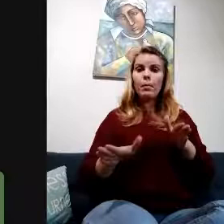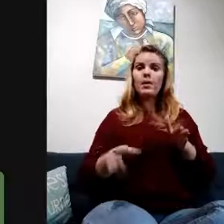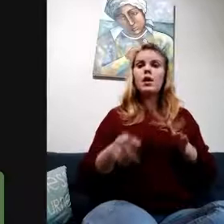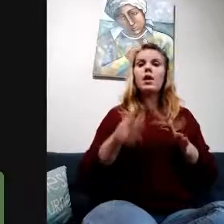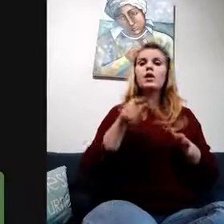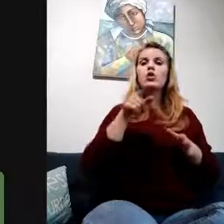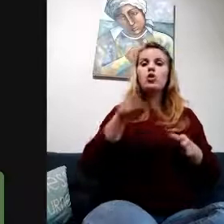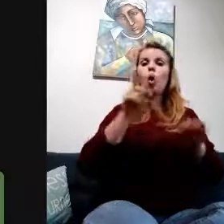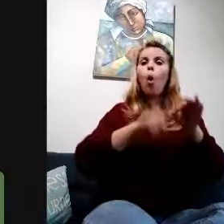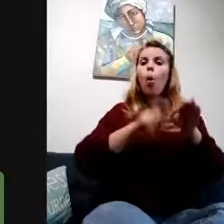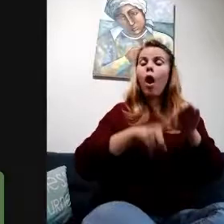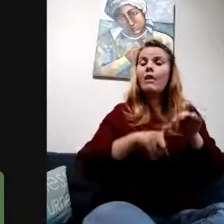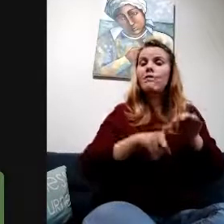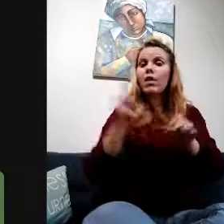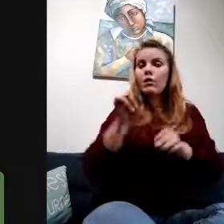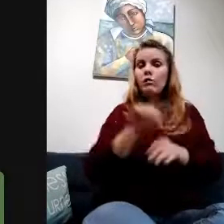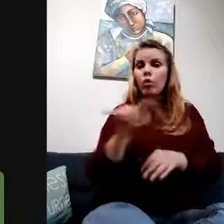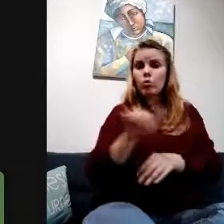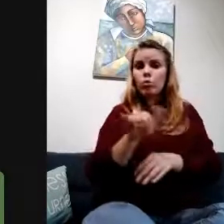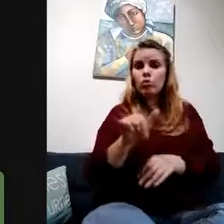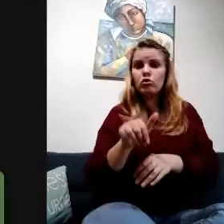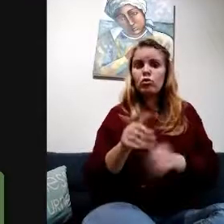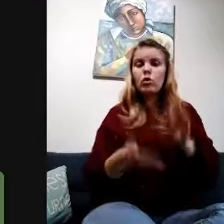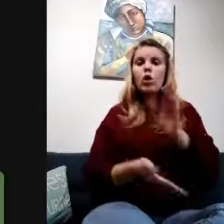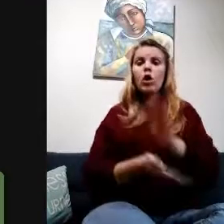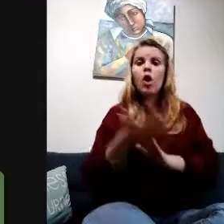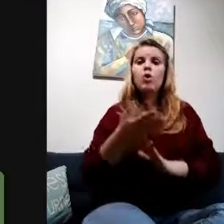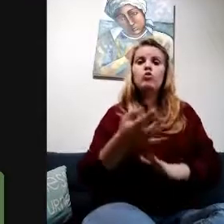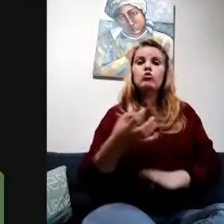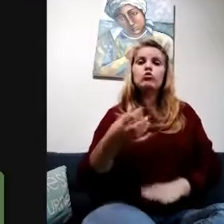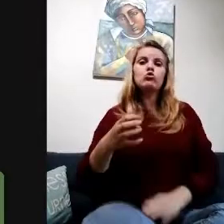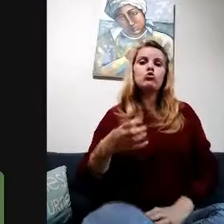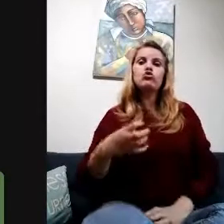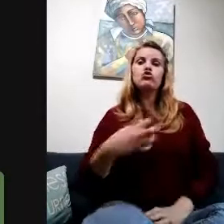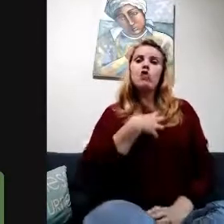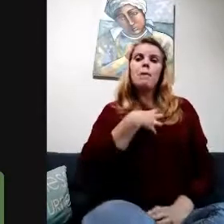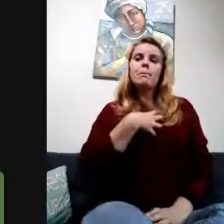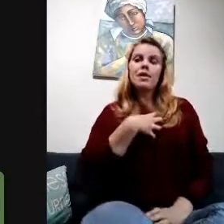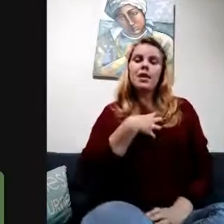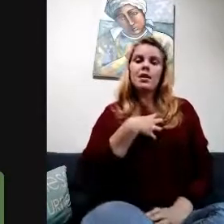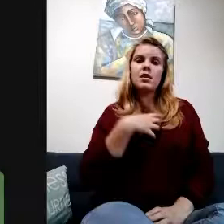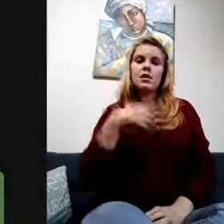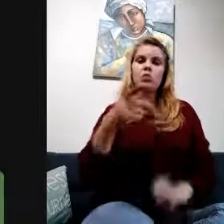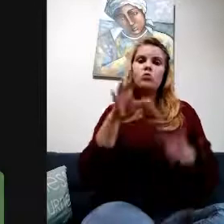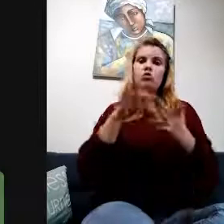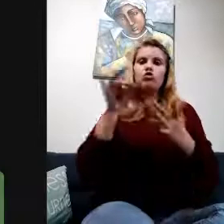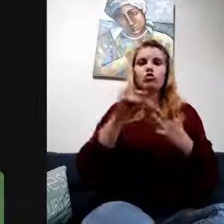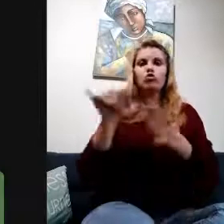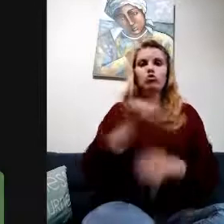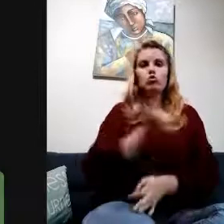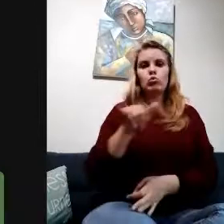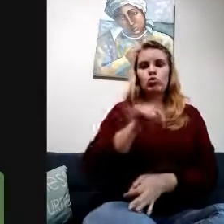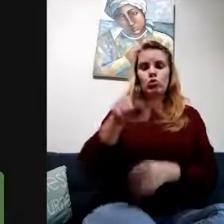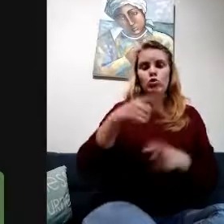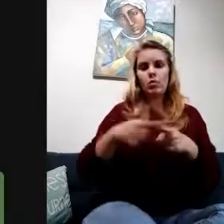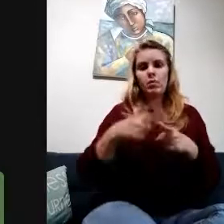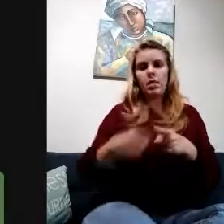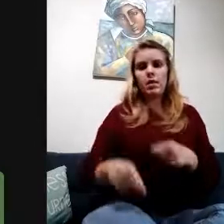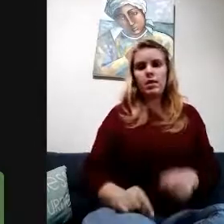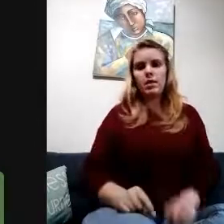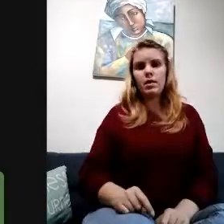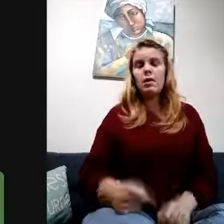for. And then when you come to the Champion of Champions, you would have to choose in which division you play. But that's a question we had